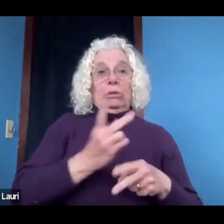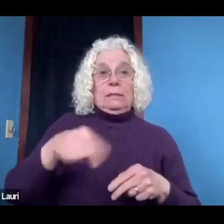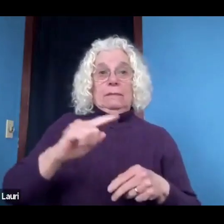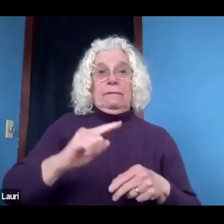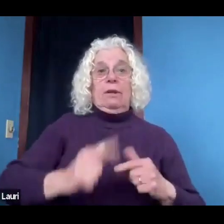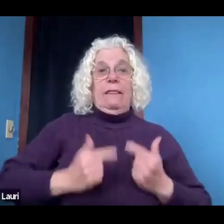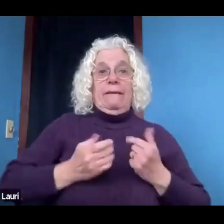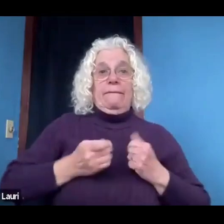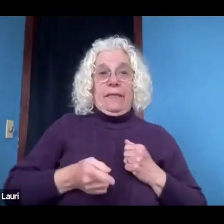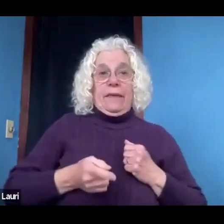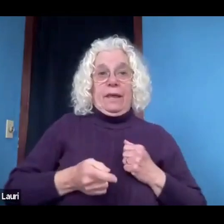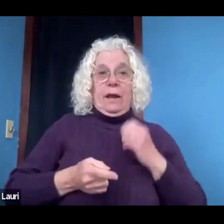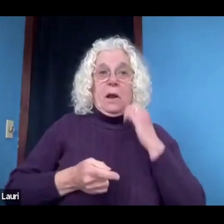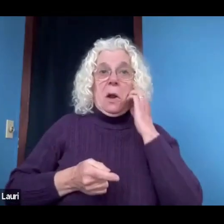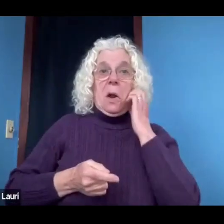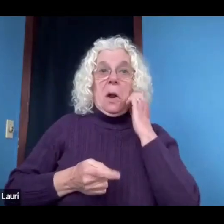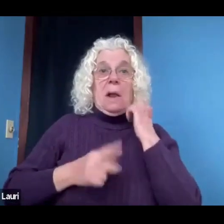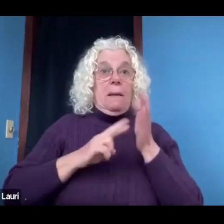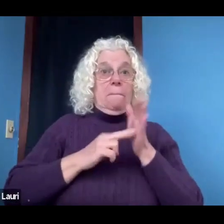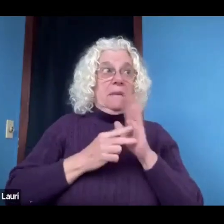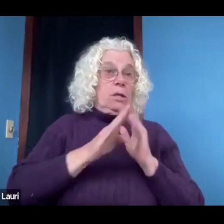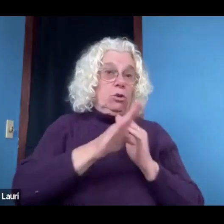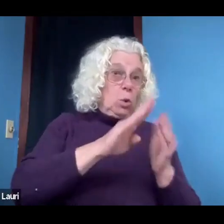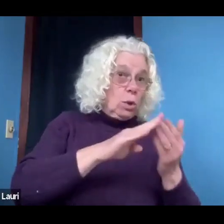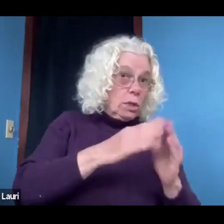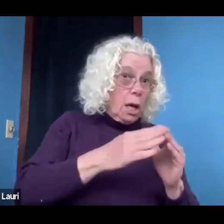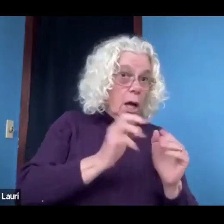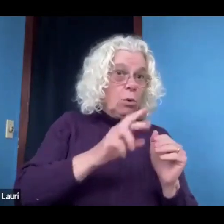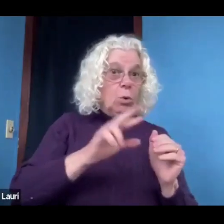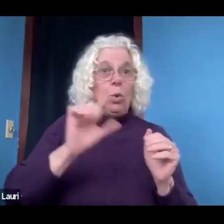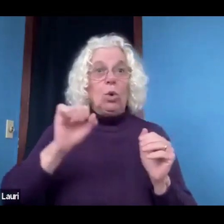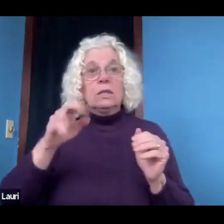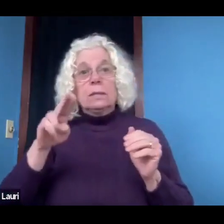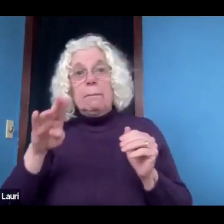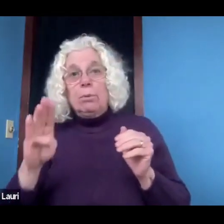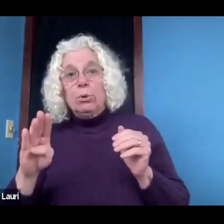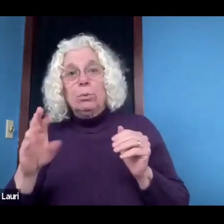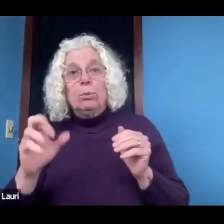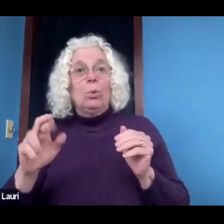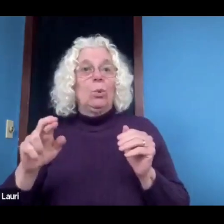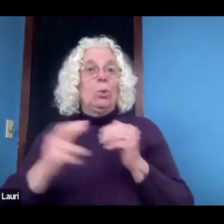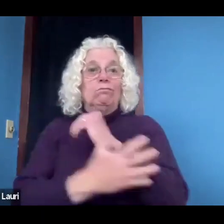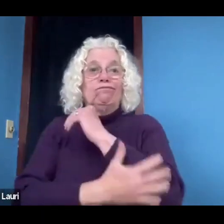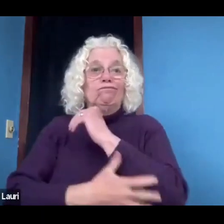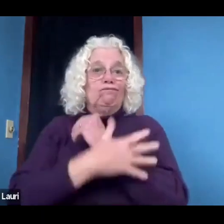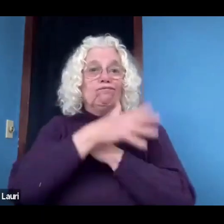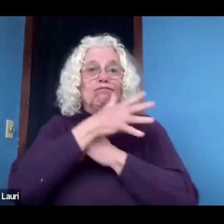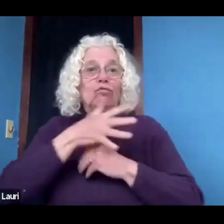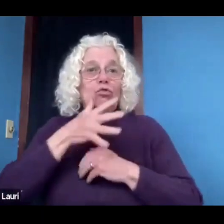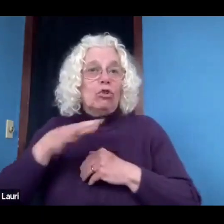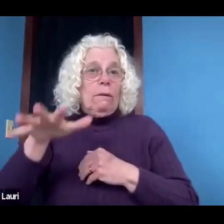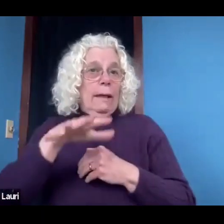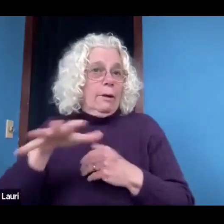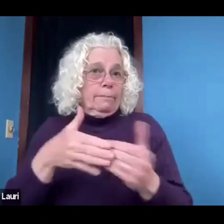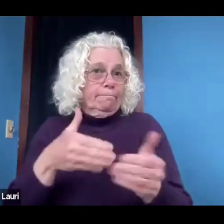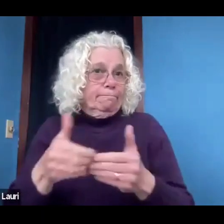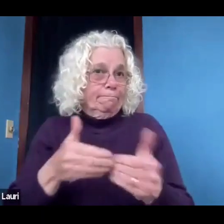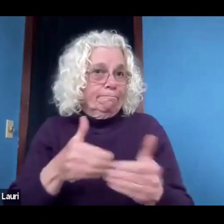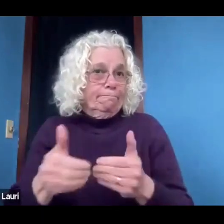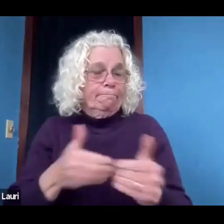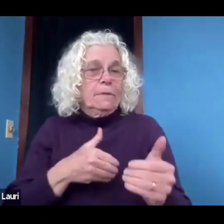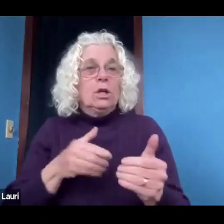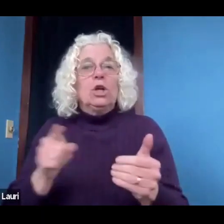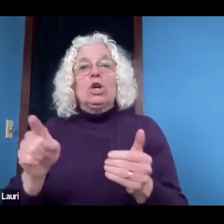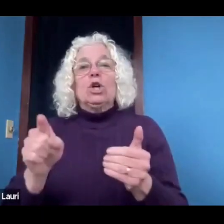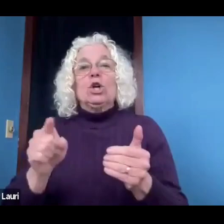be located anywhere, could be in a town, could be in a suburban neighborhood, could be rural. When you live in adult foster care, you get to choose the